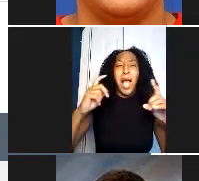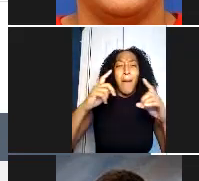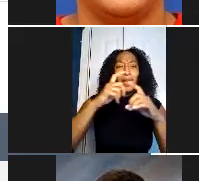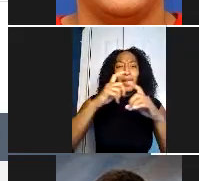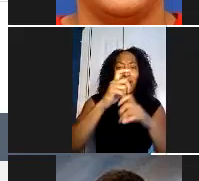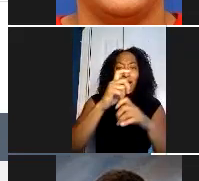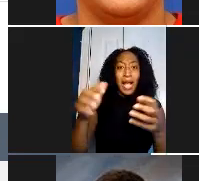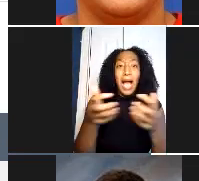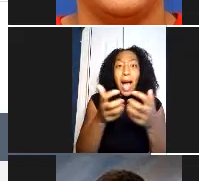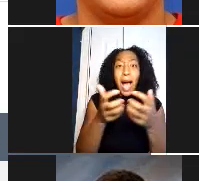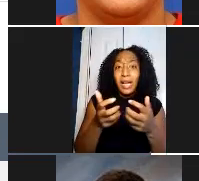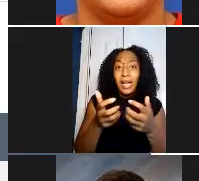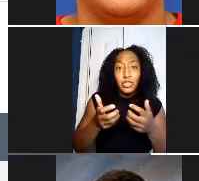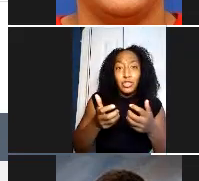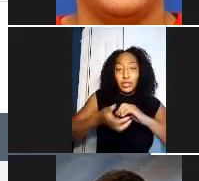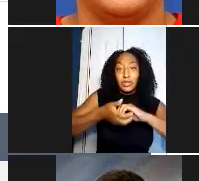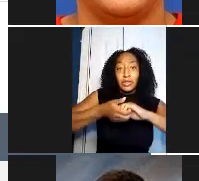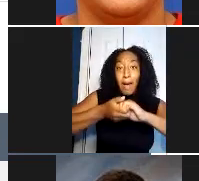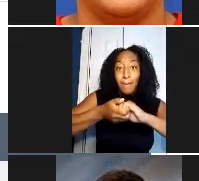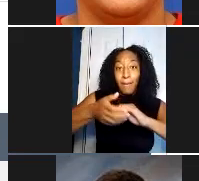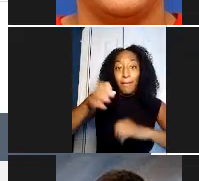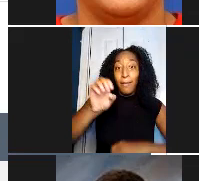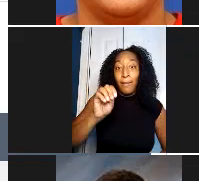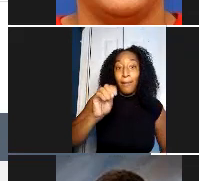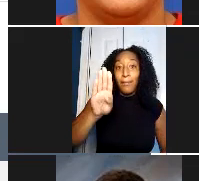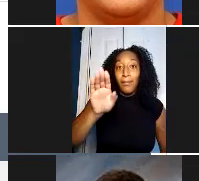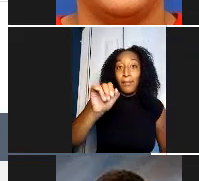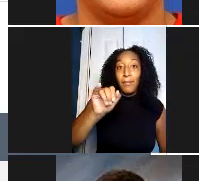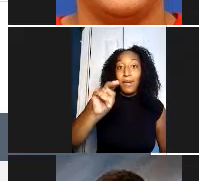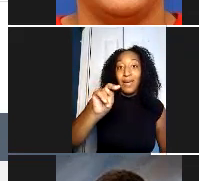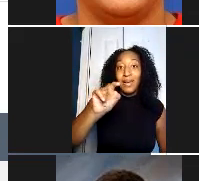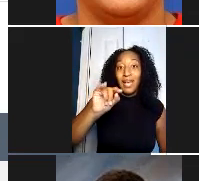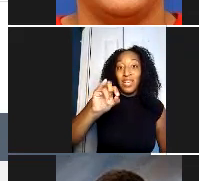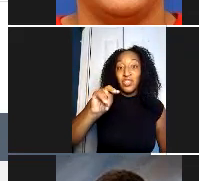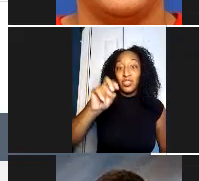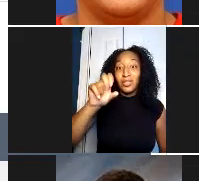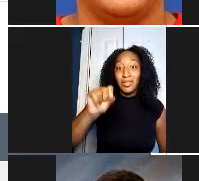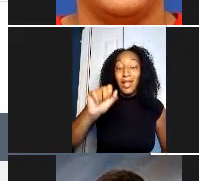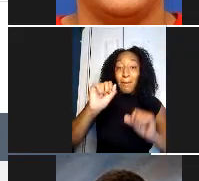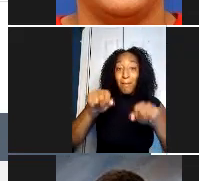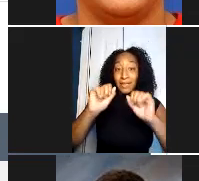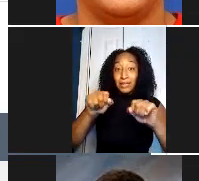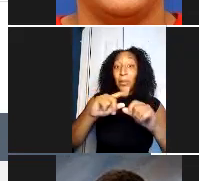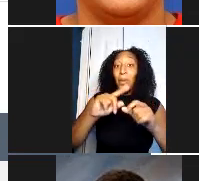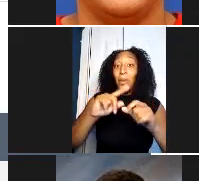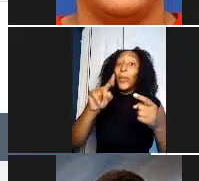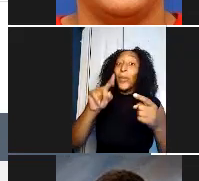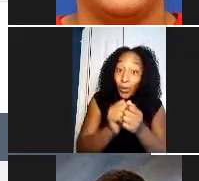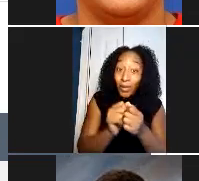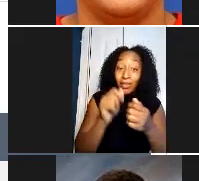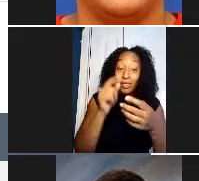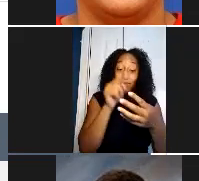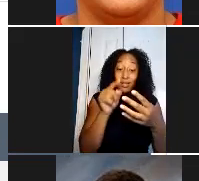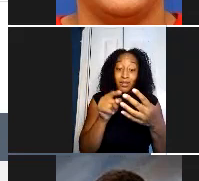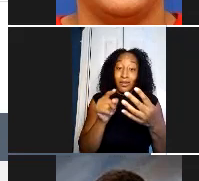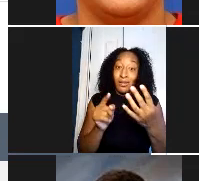properties. And that's where we have to, that's where sometimes the difficulty comes in, right? The other thing is